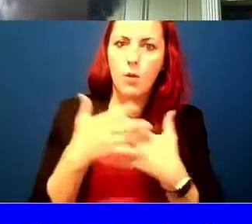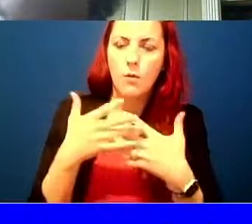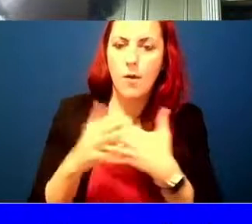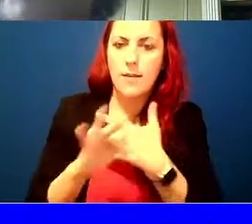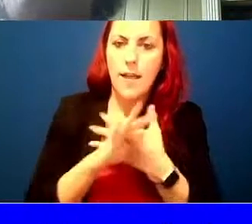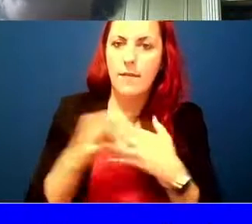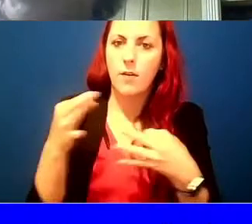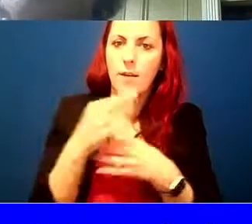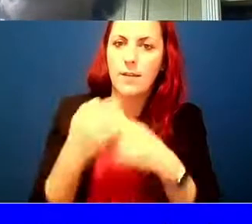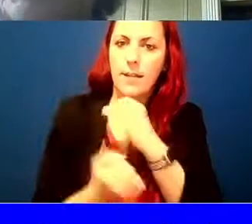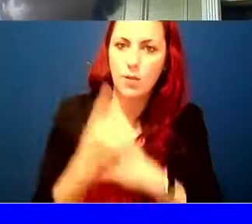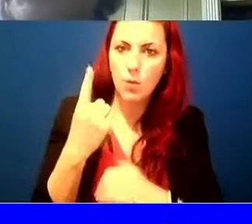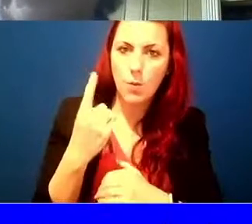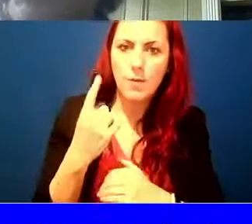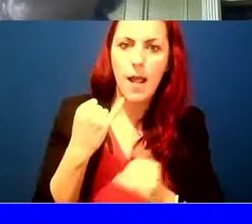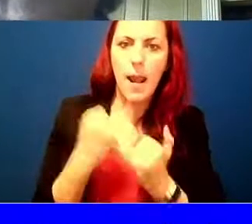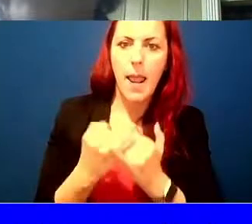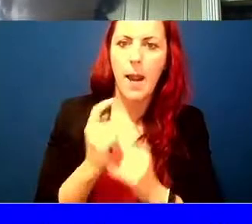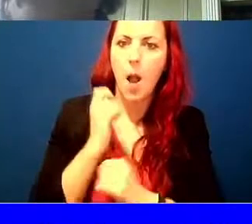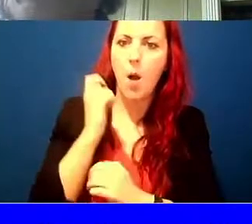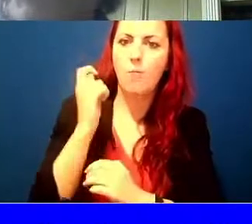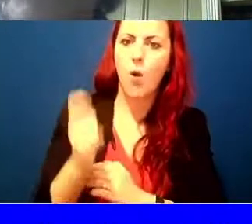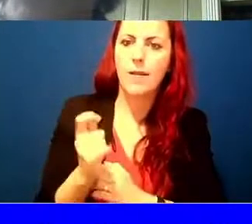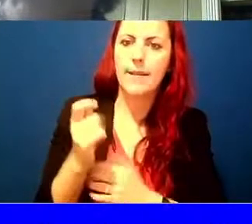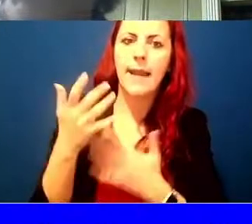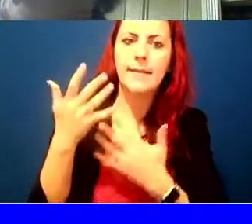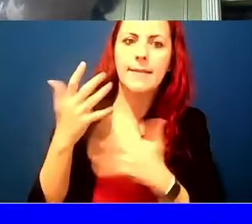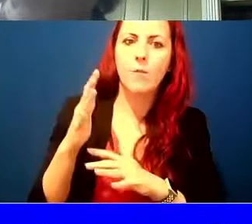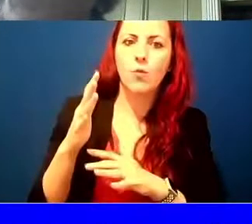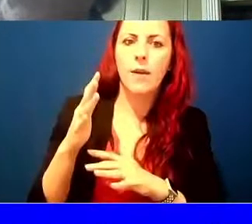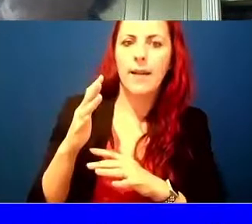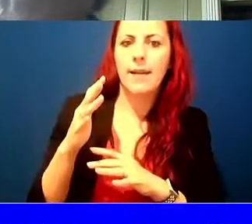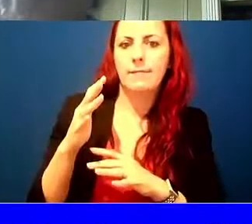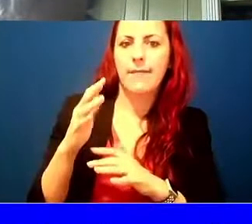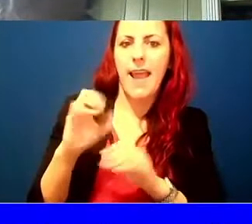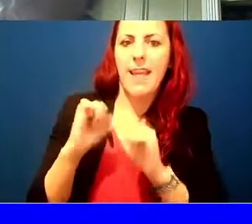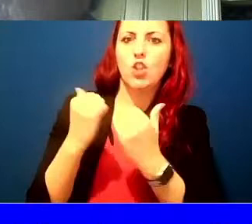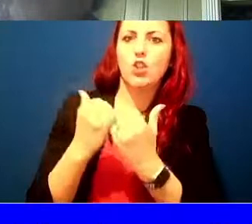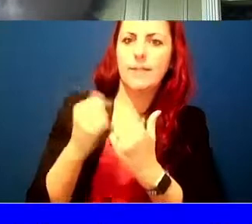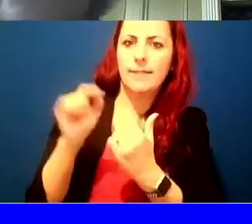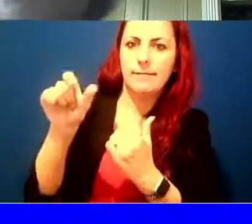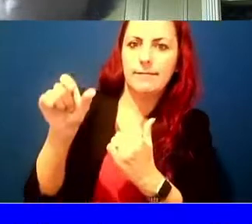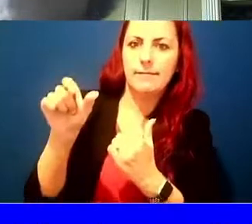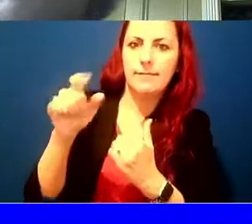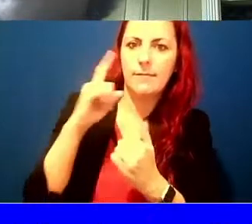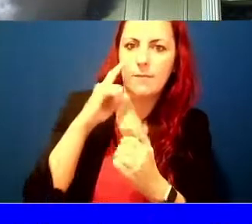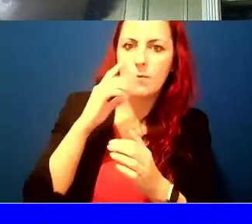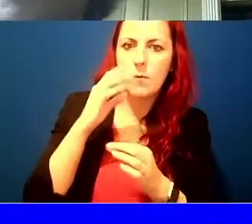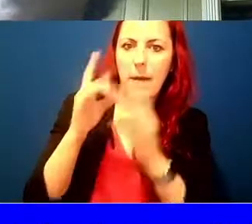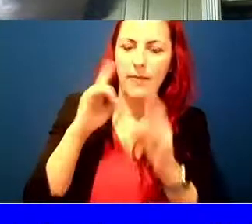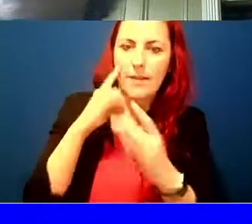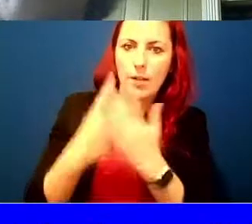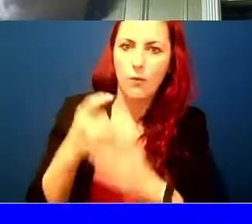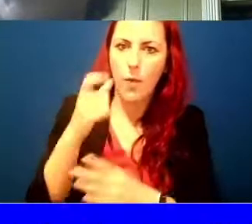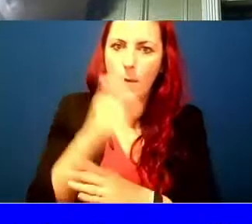like appointing temporary agents by to collect pension in the Department of Social Protection, or the banks